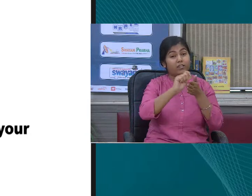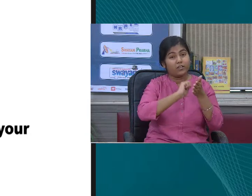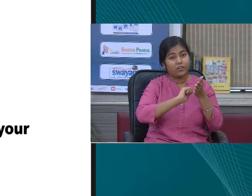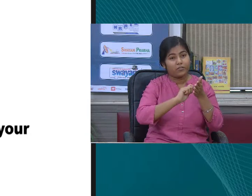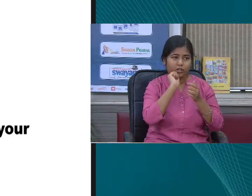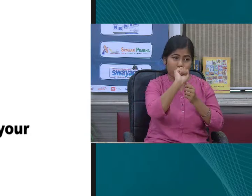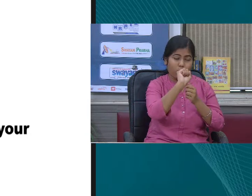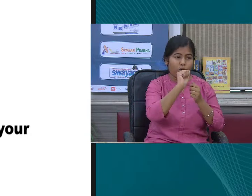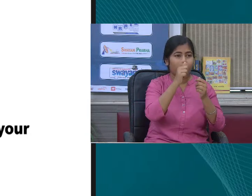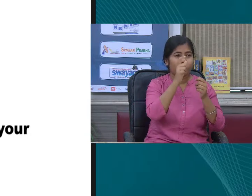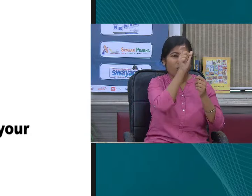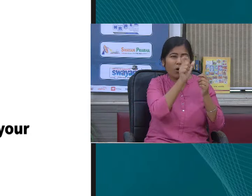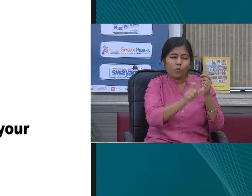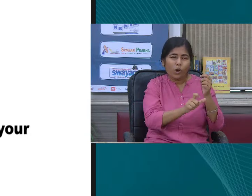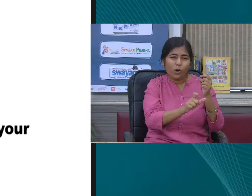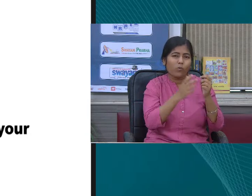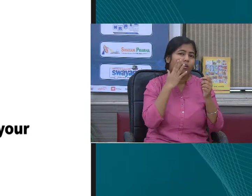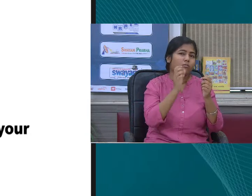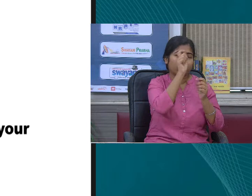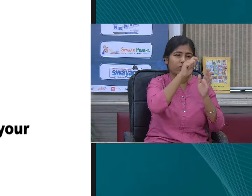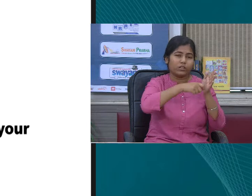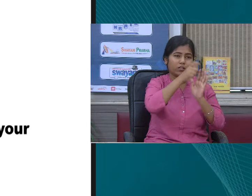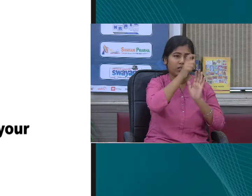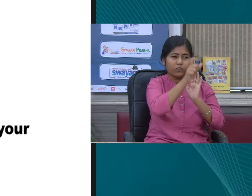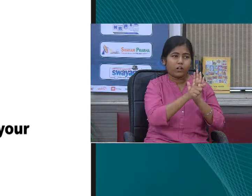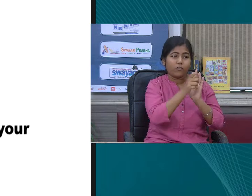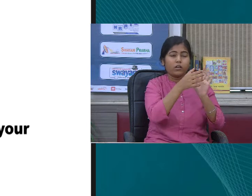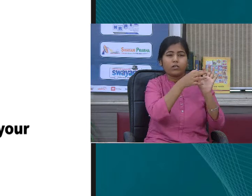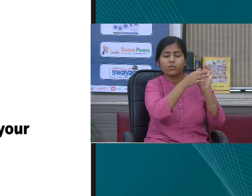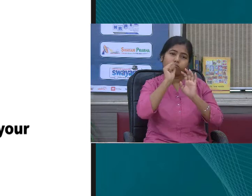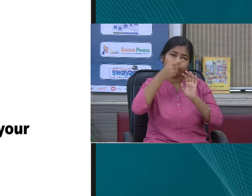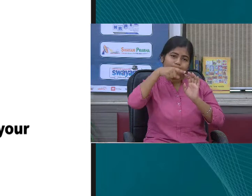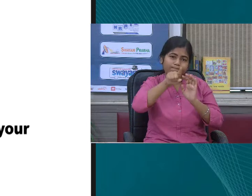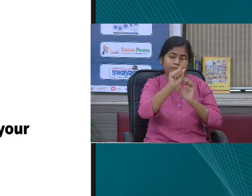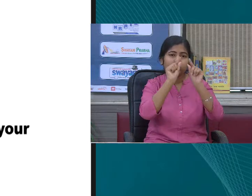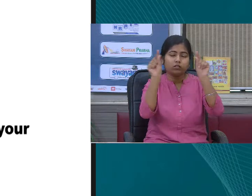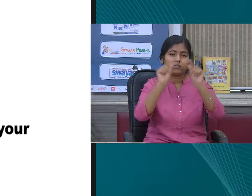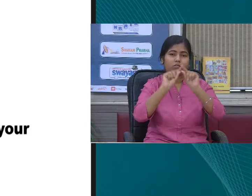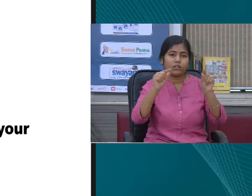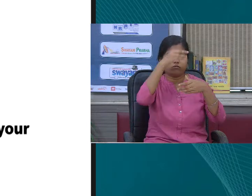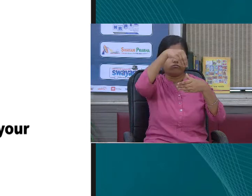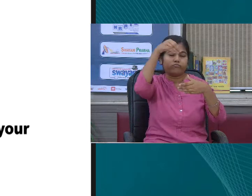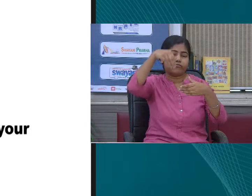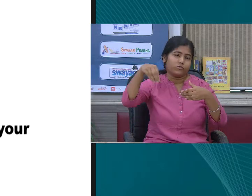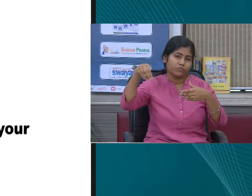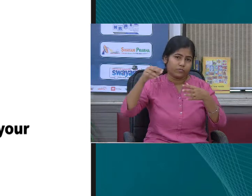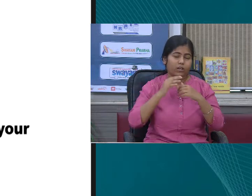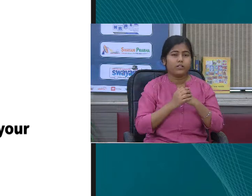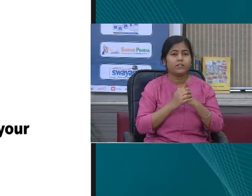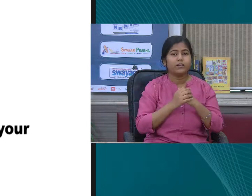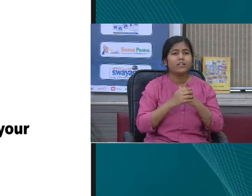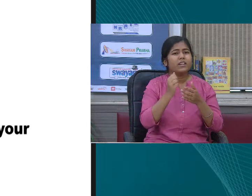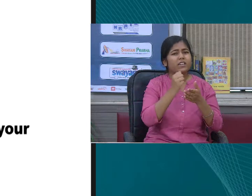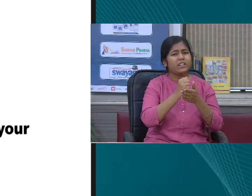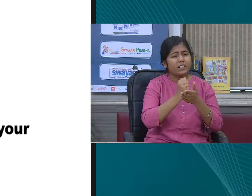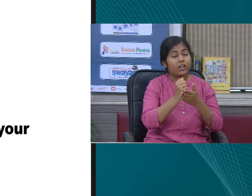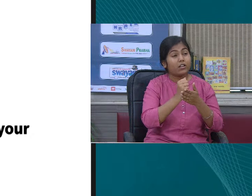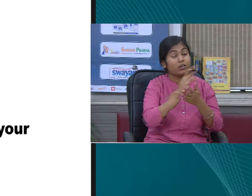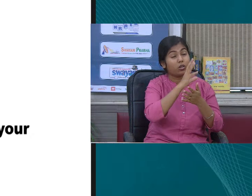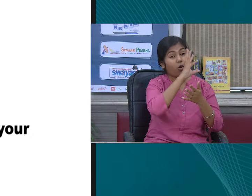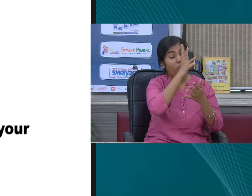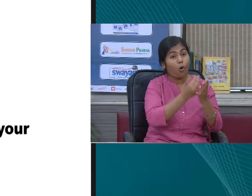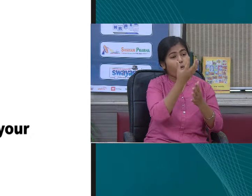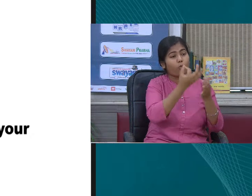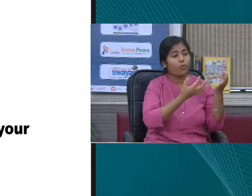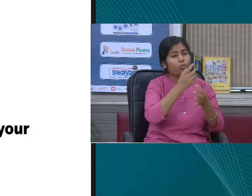own sentences and try to summarize this whole prose lesson in your own words. Try to incorporate all those